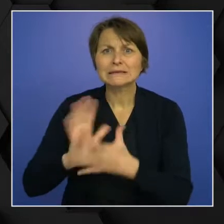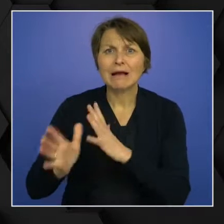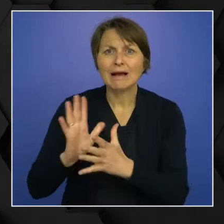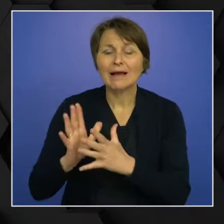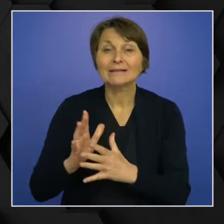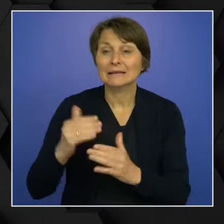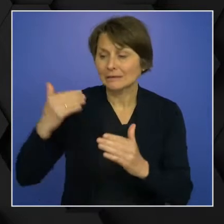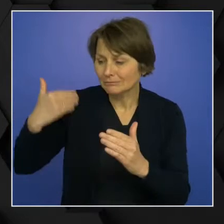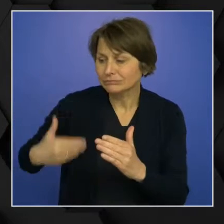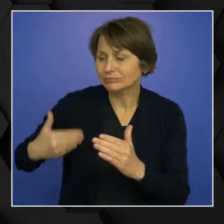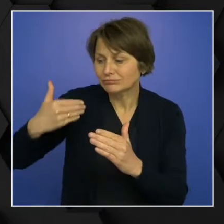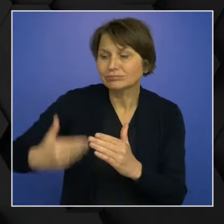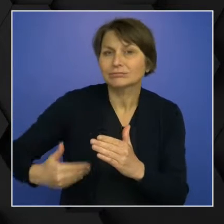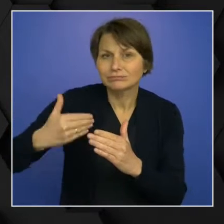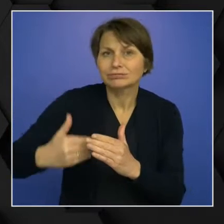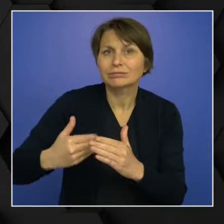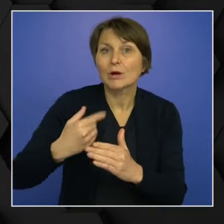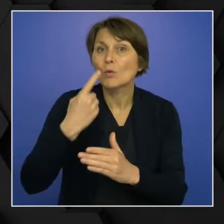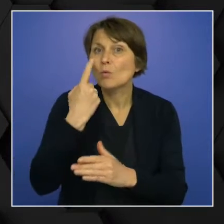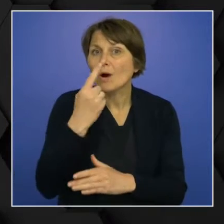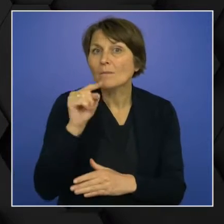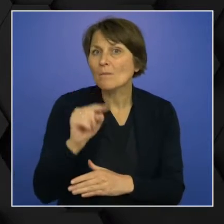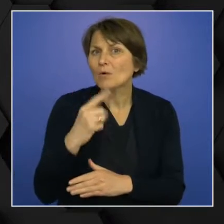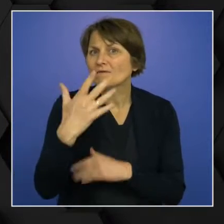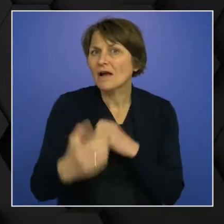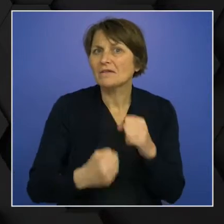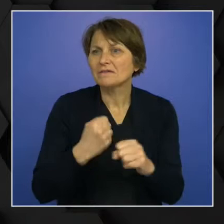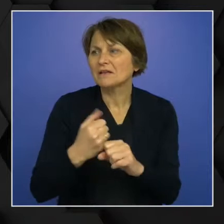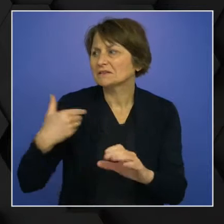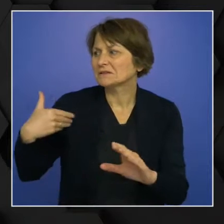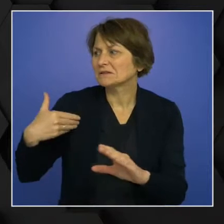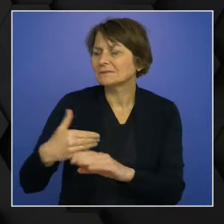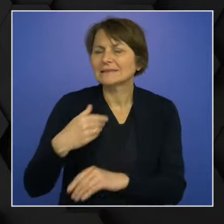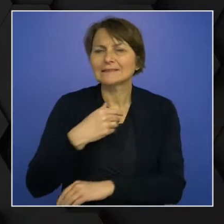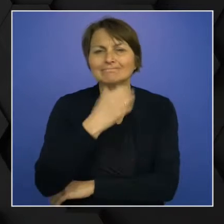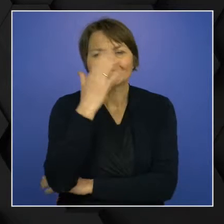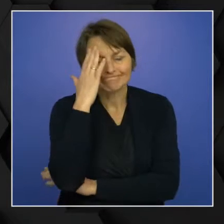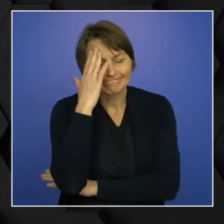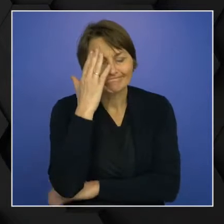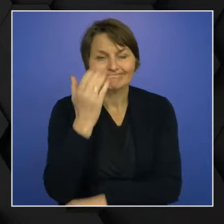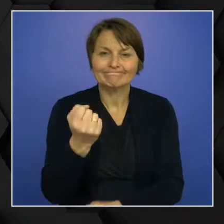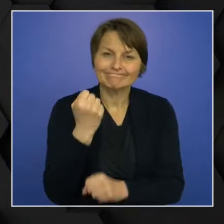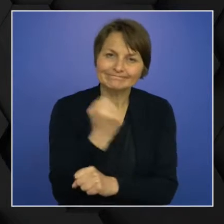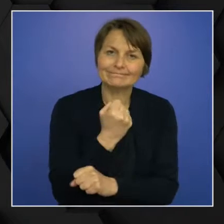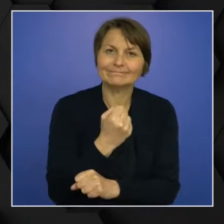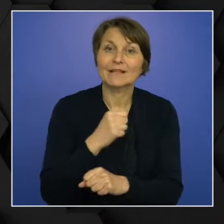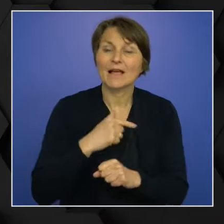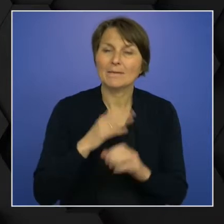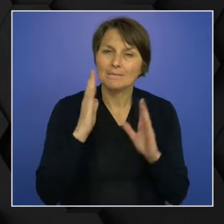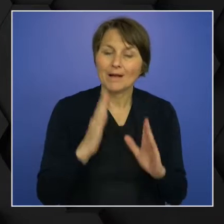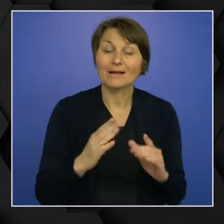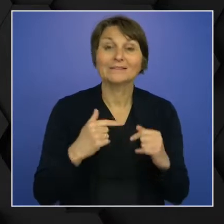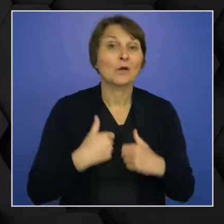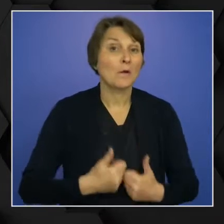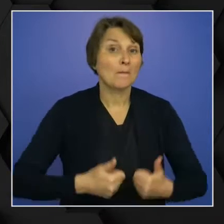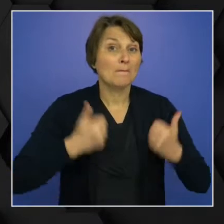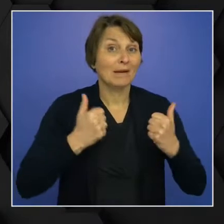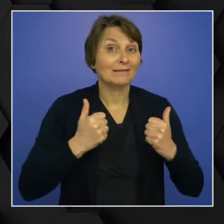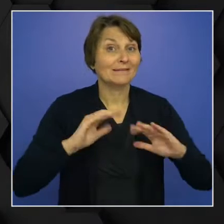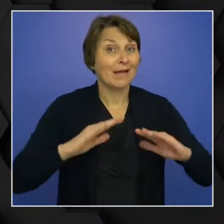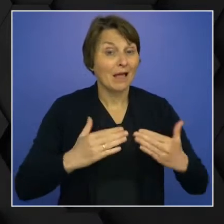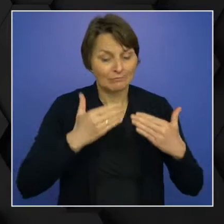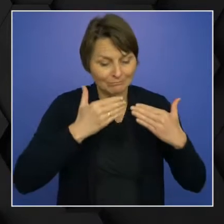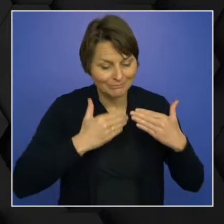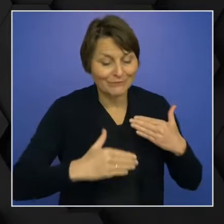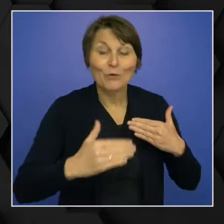the last year and a half thinking, oh, why didn't I do this? But the best thing we can do is move forward and do